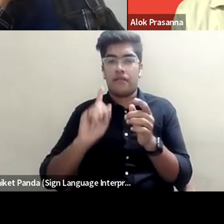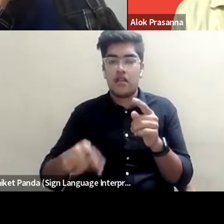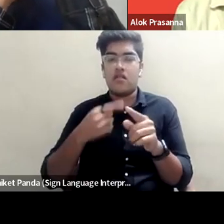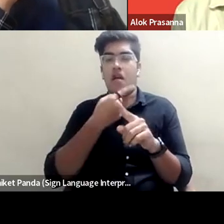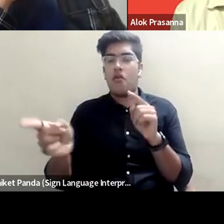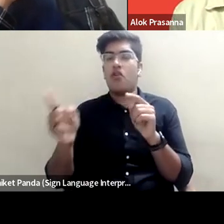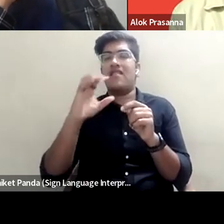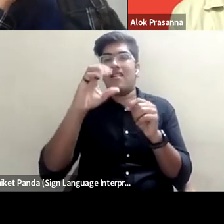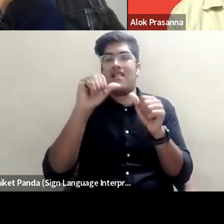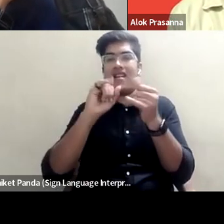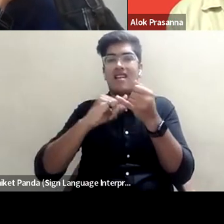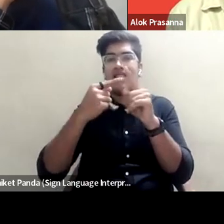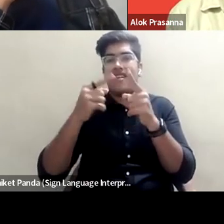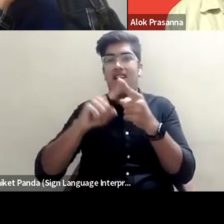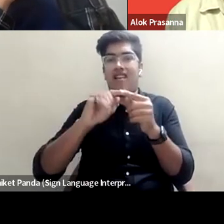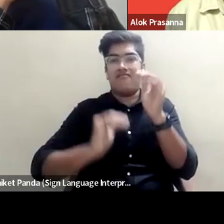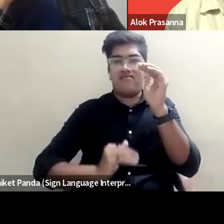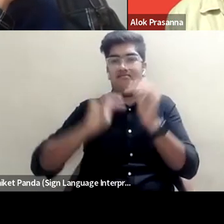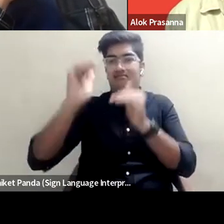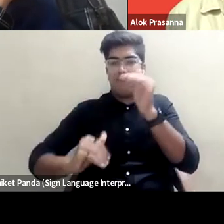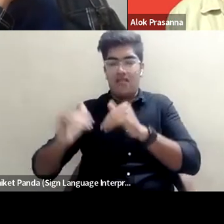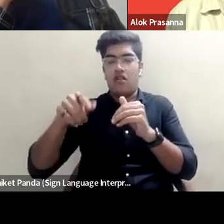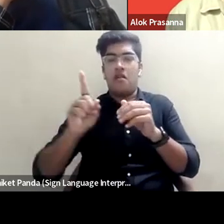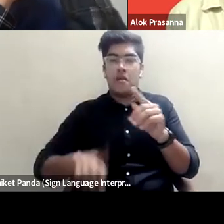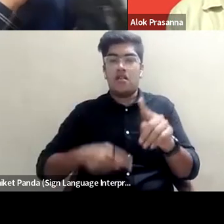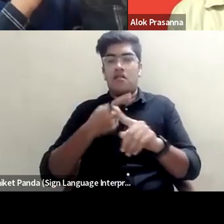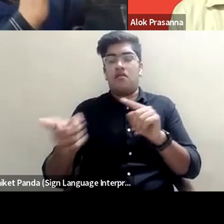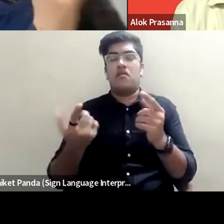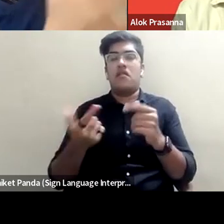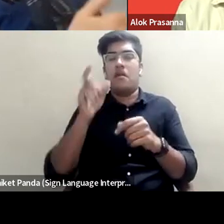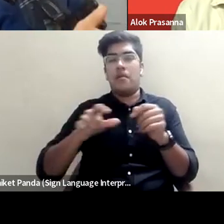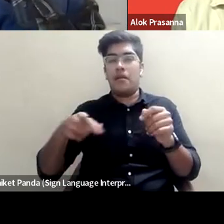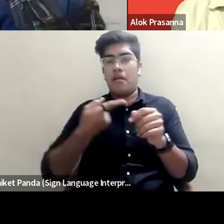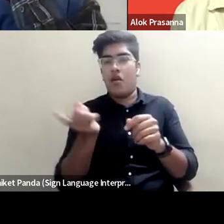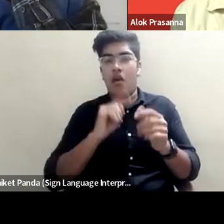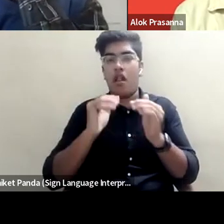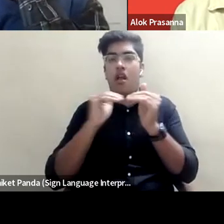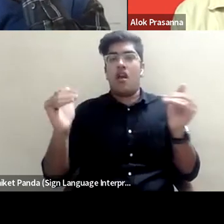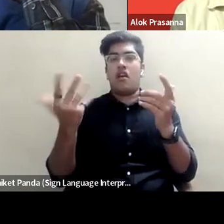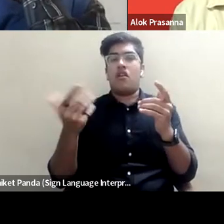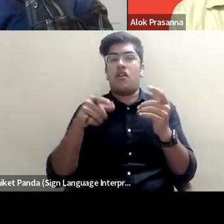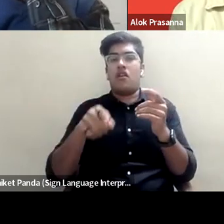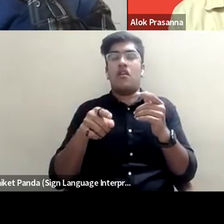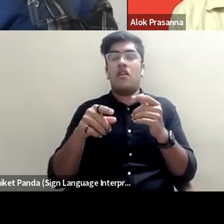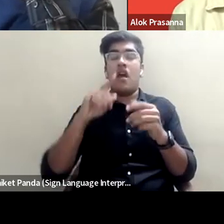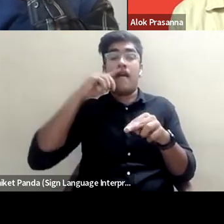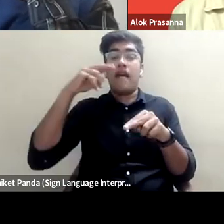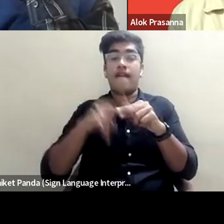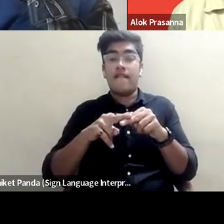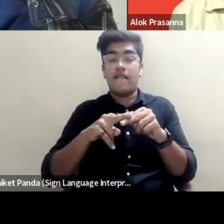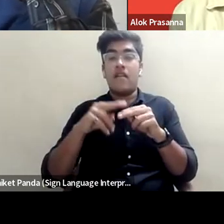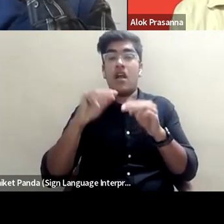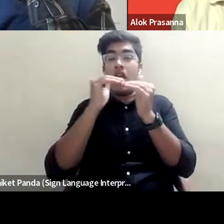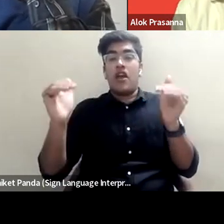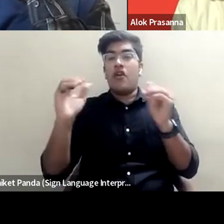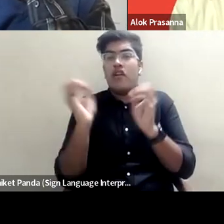system. By saying that democratic, you cannot have democracy. Democracy is based on